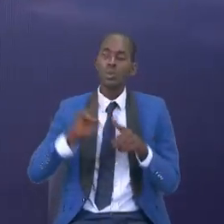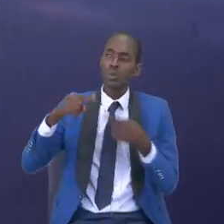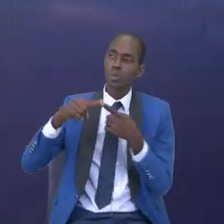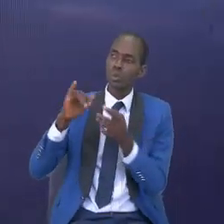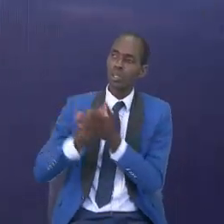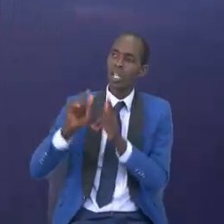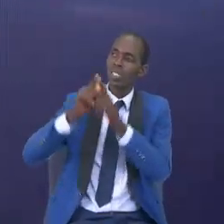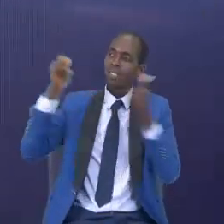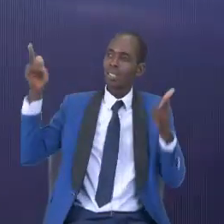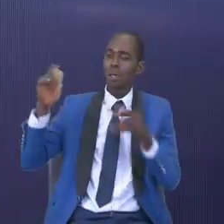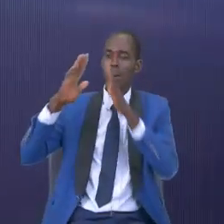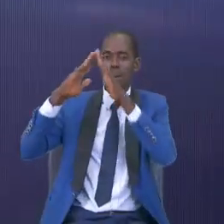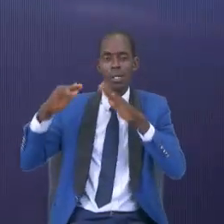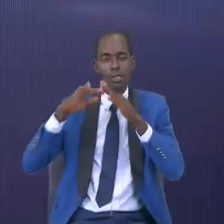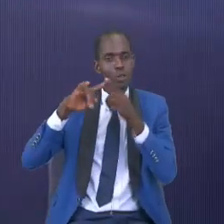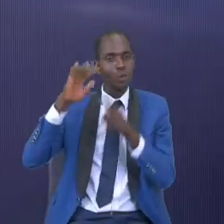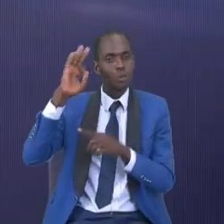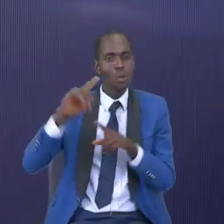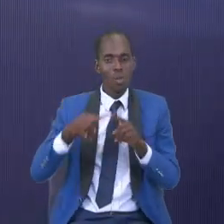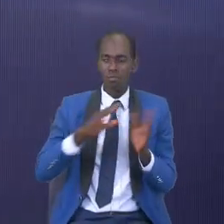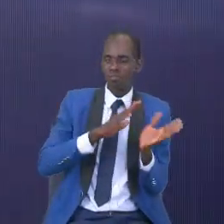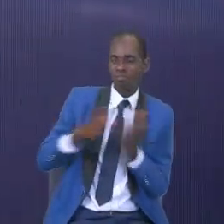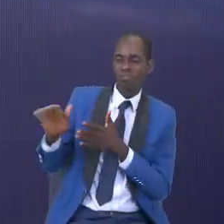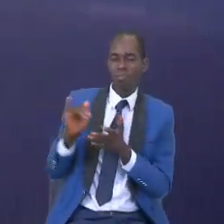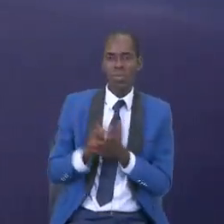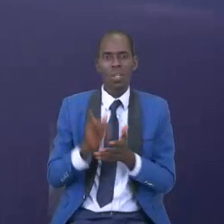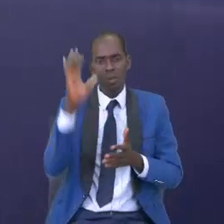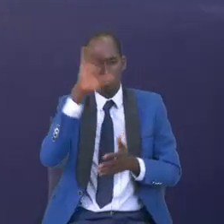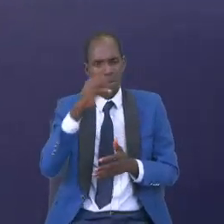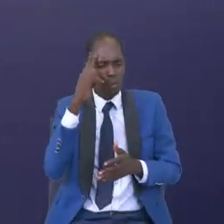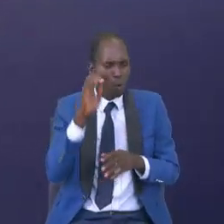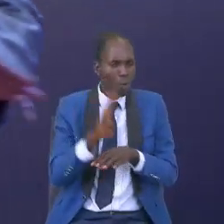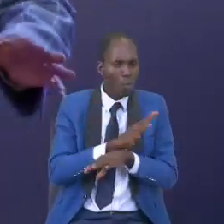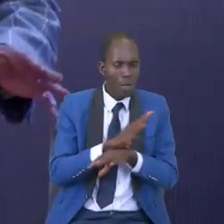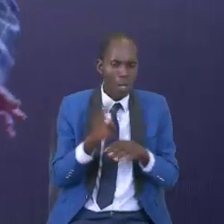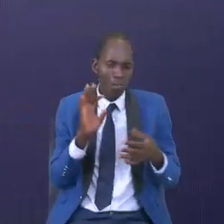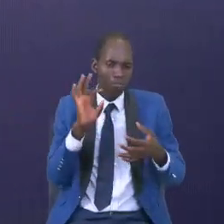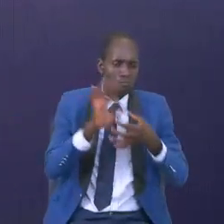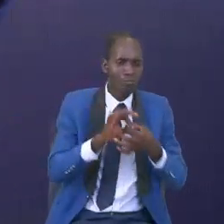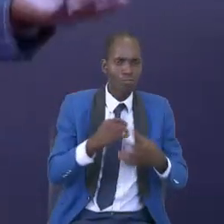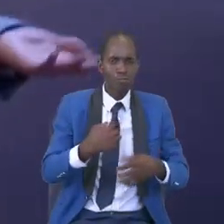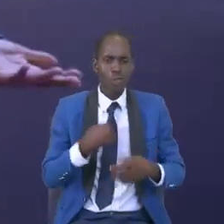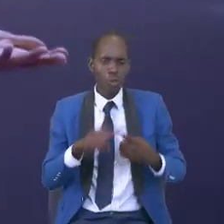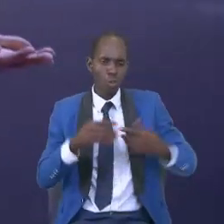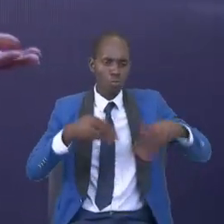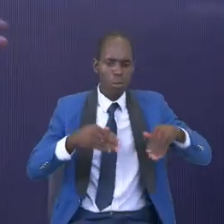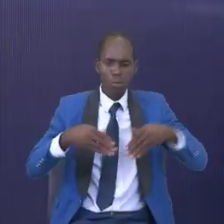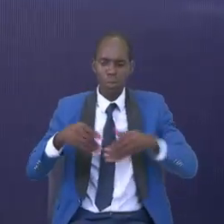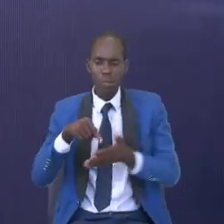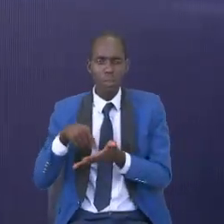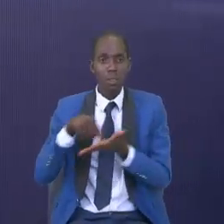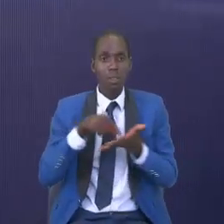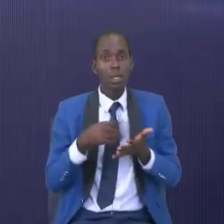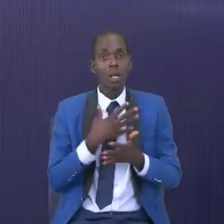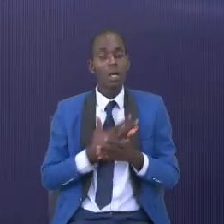going to that great city, and he says he's looking for business partners. We'll sell this and sell that, and lo and